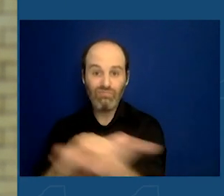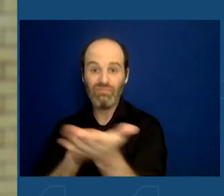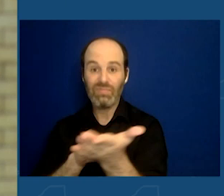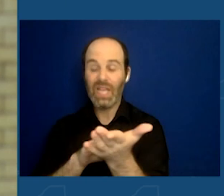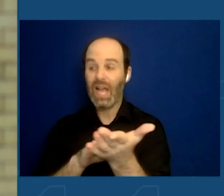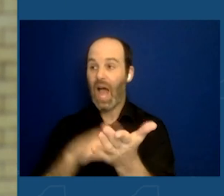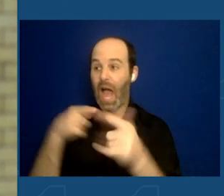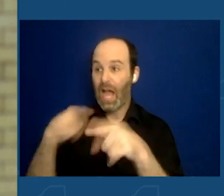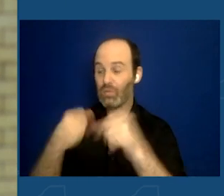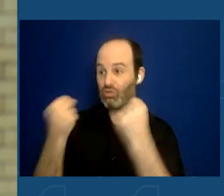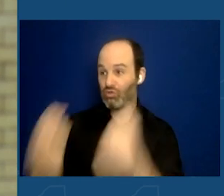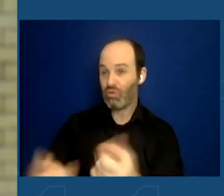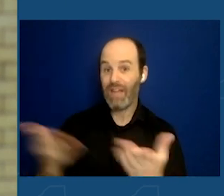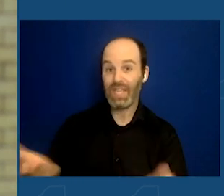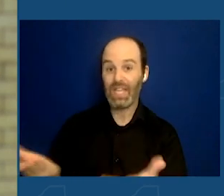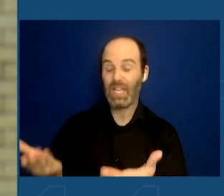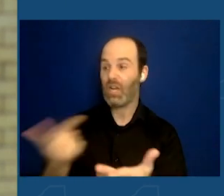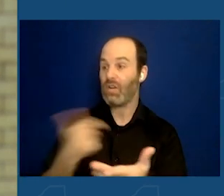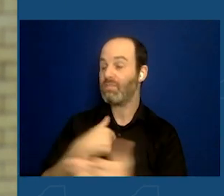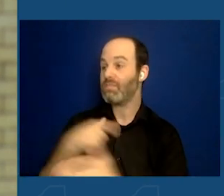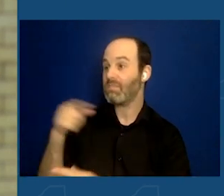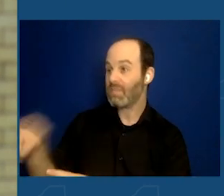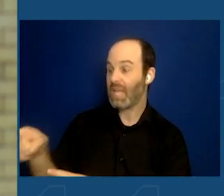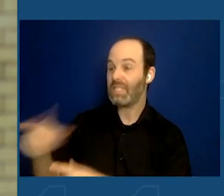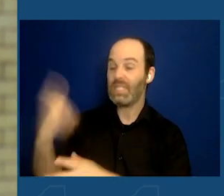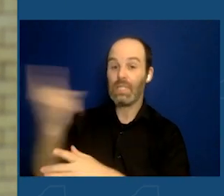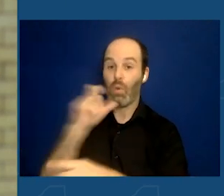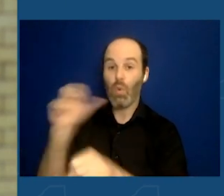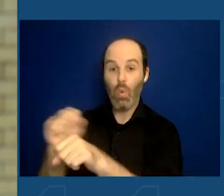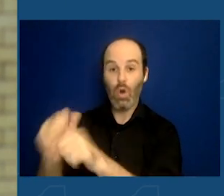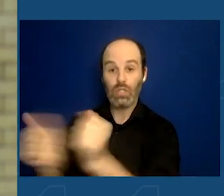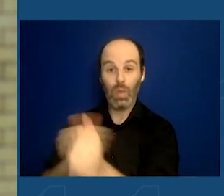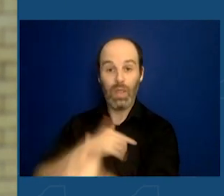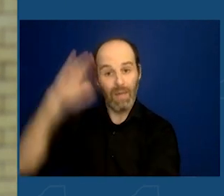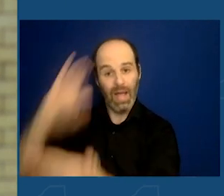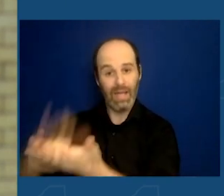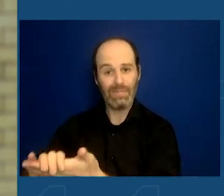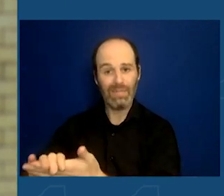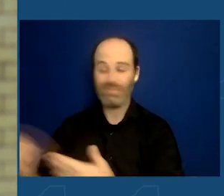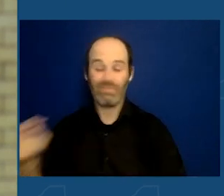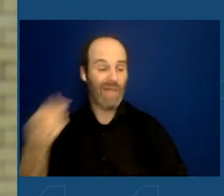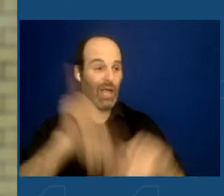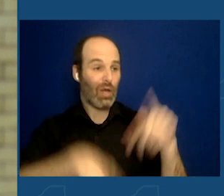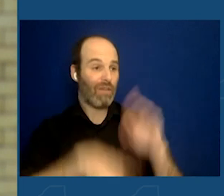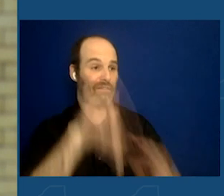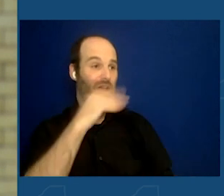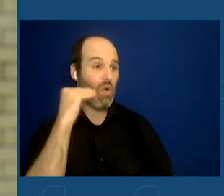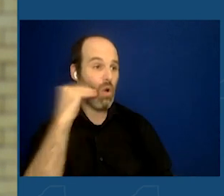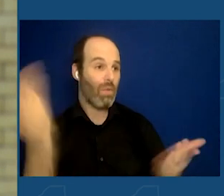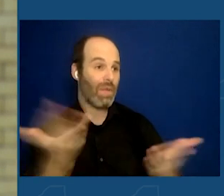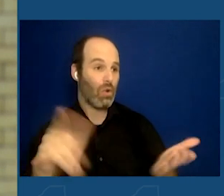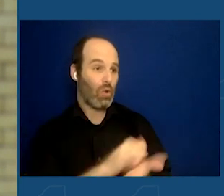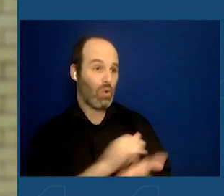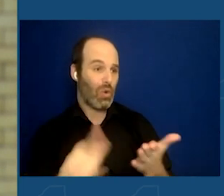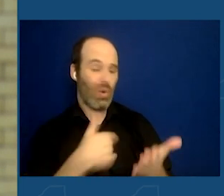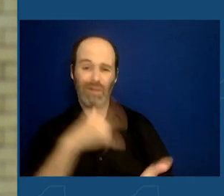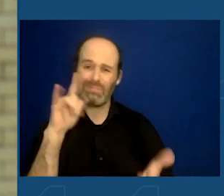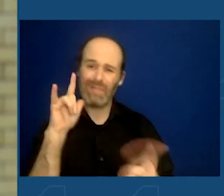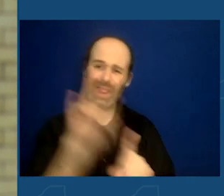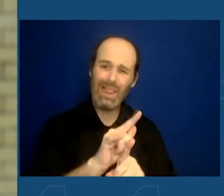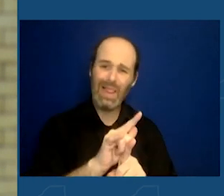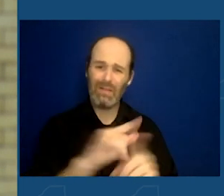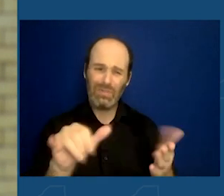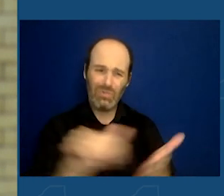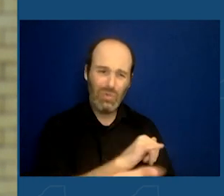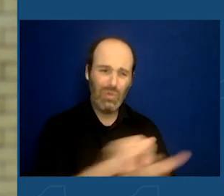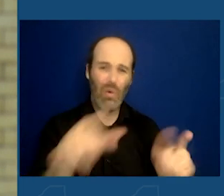said, I couldn't find a place in New York. I love New York, but I have to go to Connecticut. I don't want to hear that anymore. I don't want